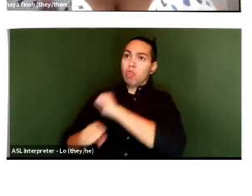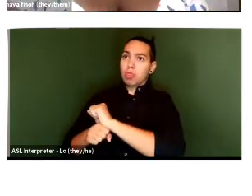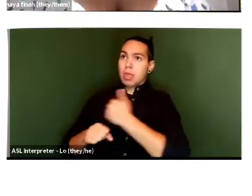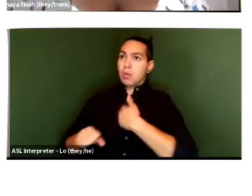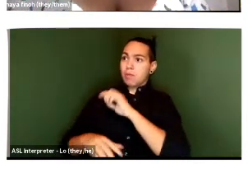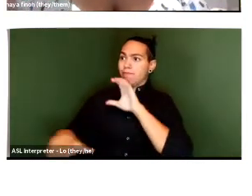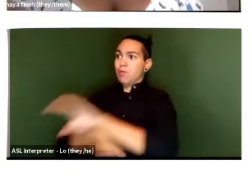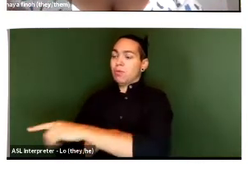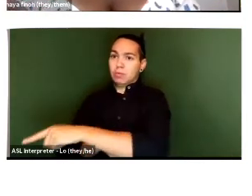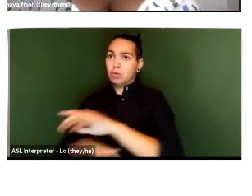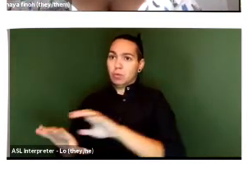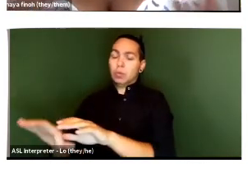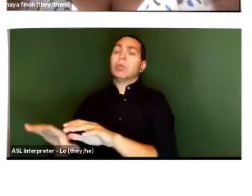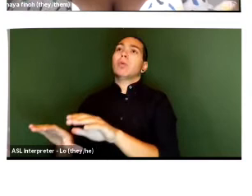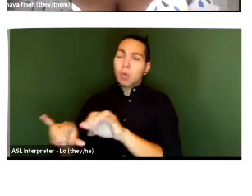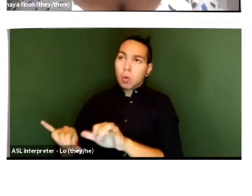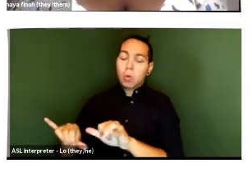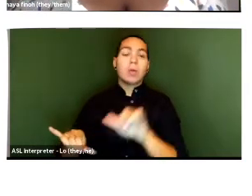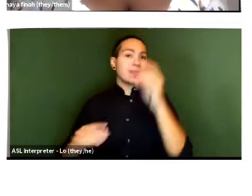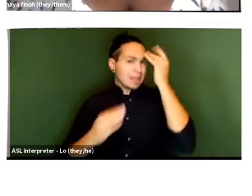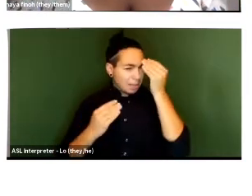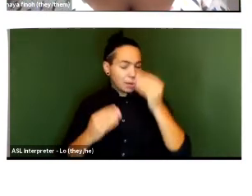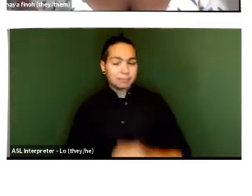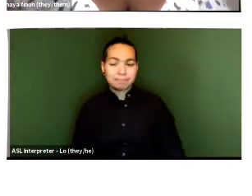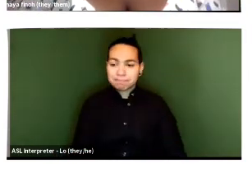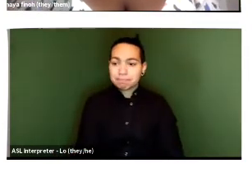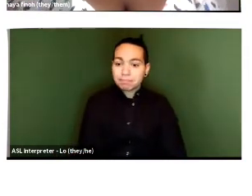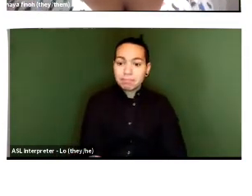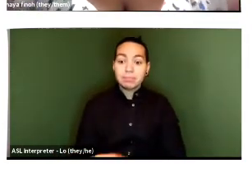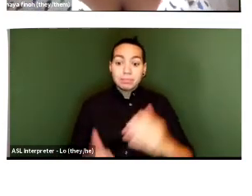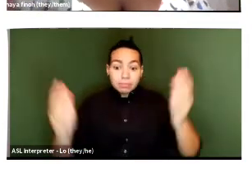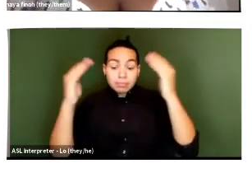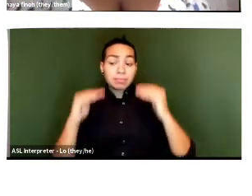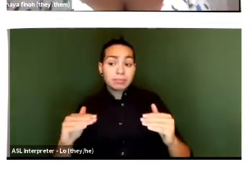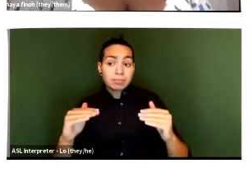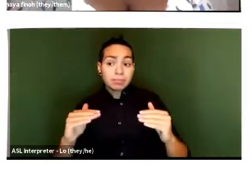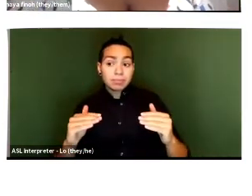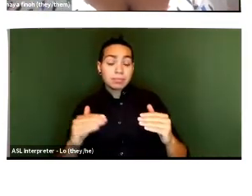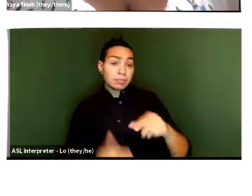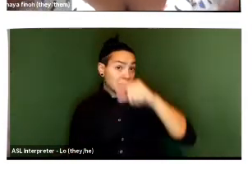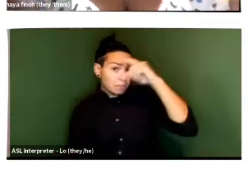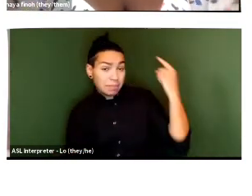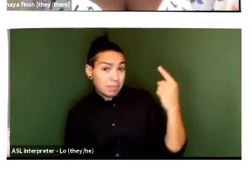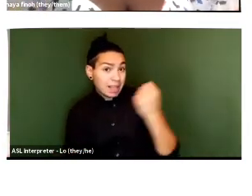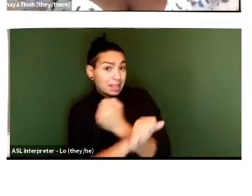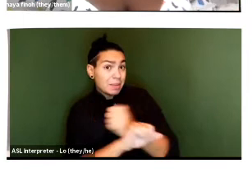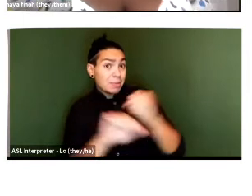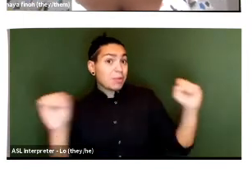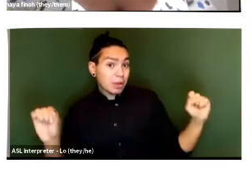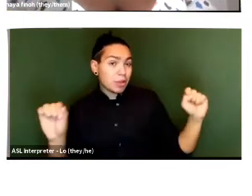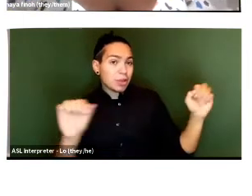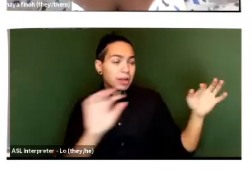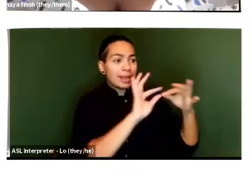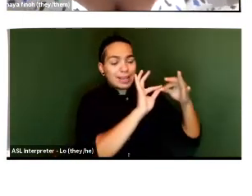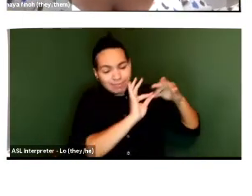I think this goes without saying, but I'm gonna say it anyway. I'm gonna say it again. Black liberation is inherently connected to all